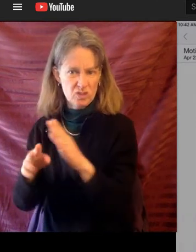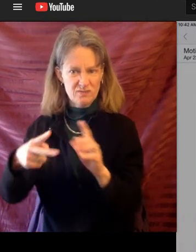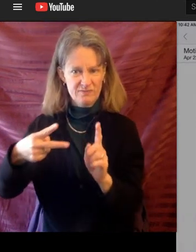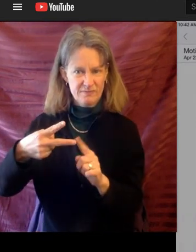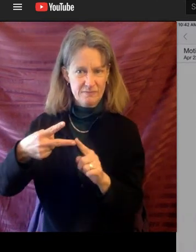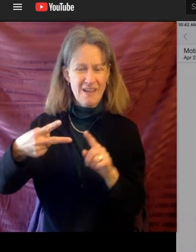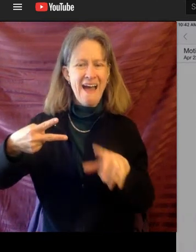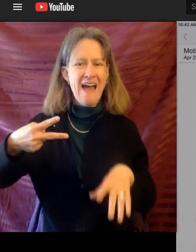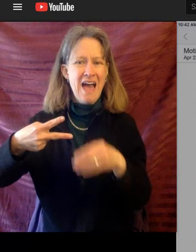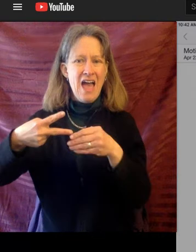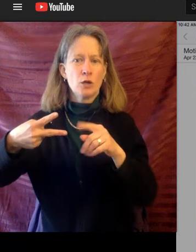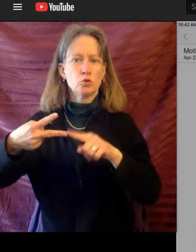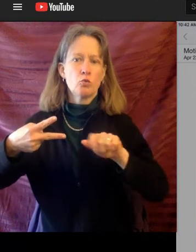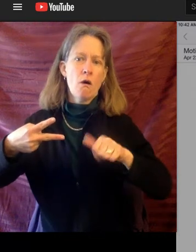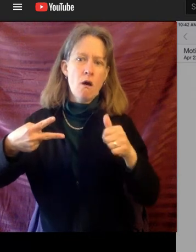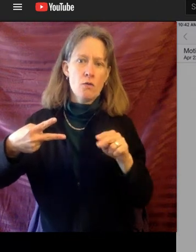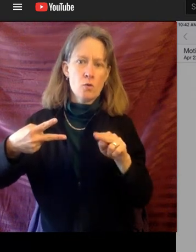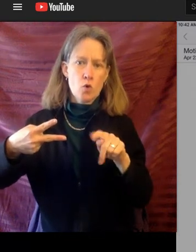Note.